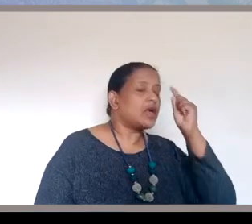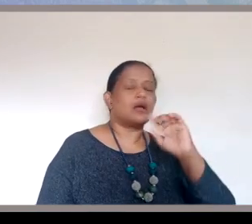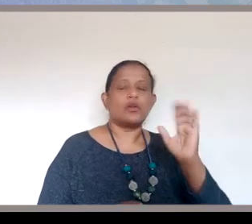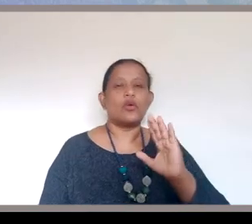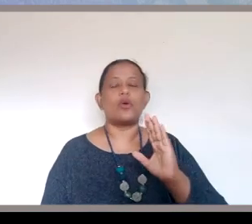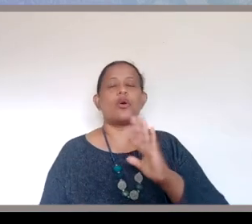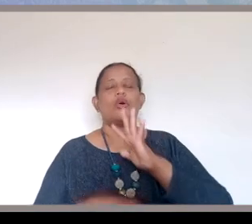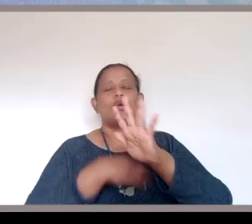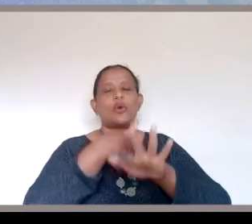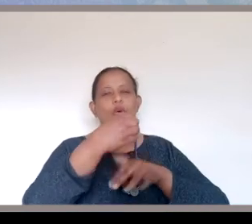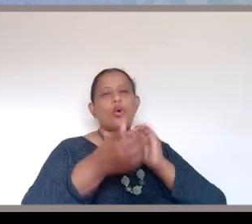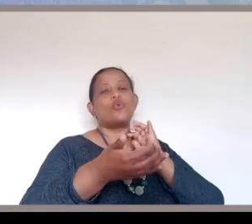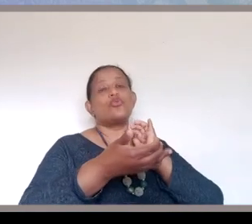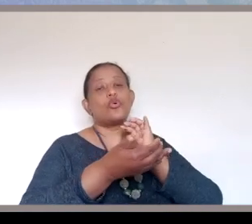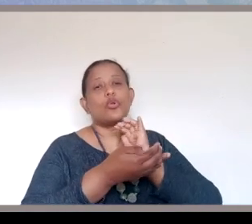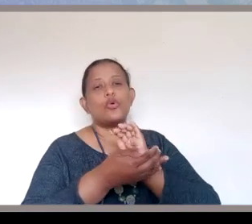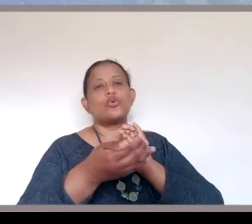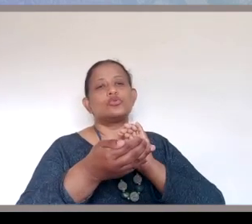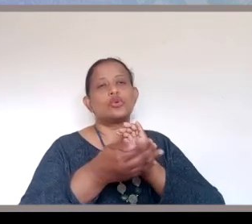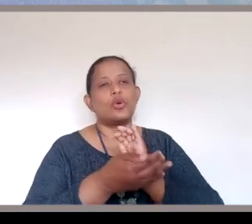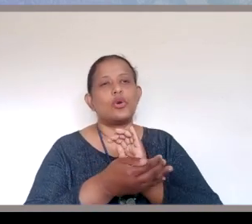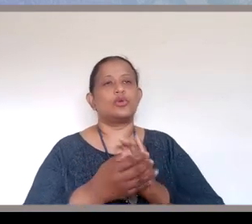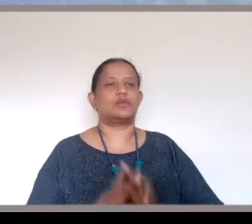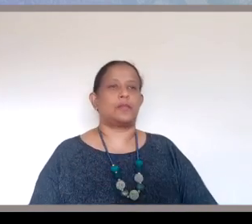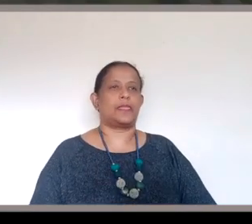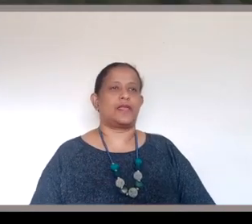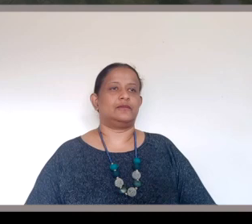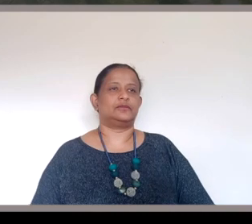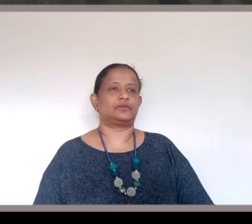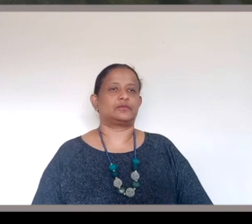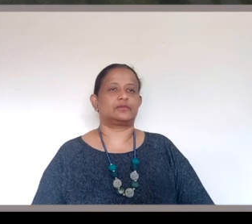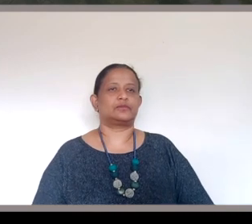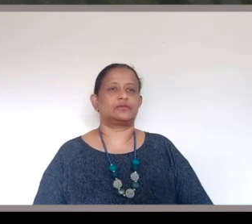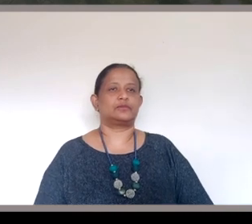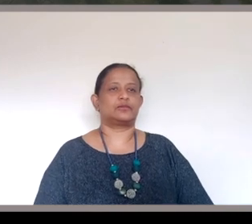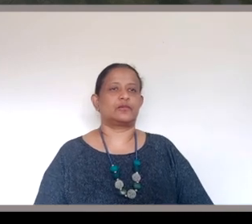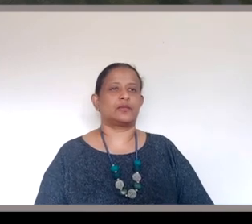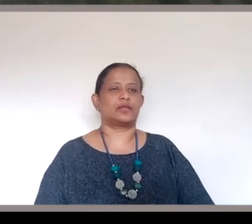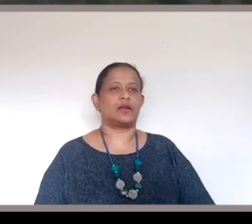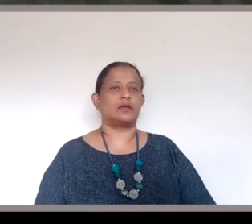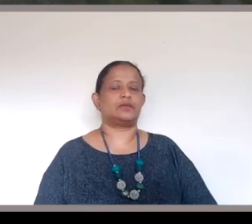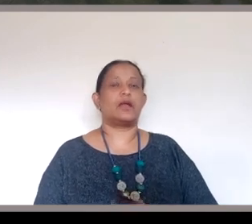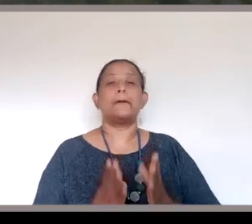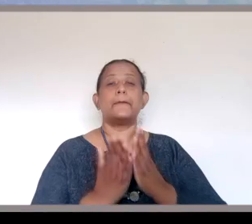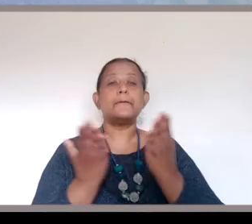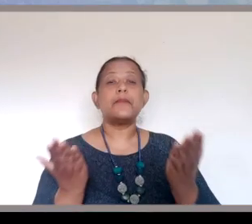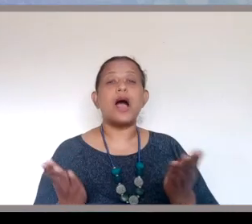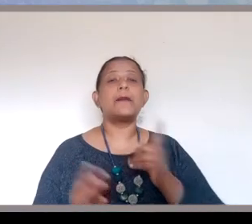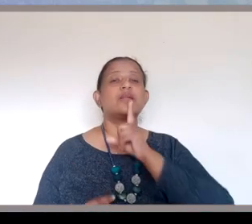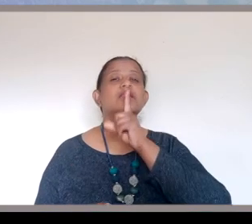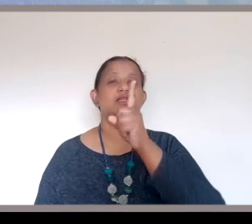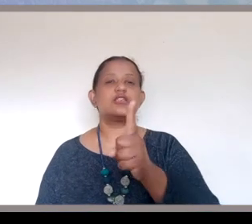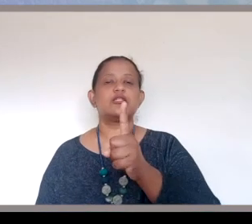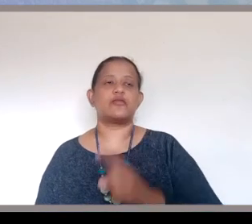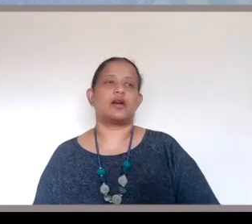you, reward you, and lift you up. I want to close with this verse in James 1:12. James 1:12, this is promises